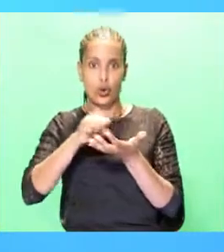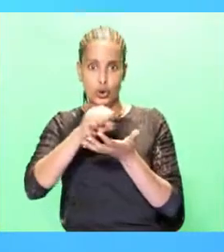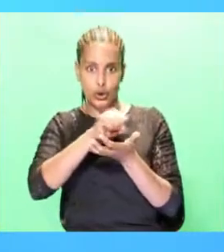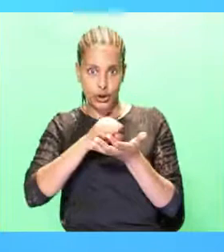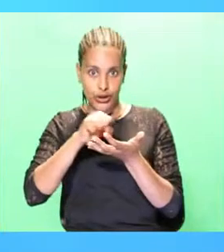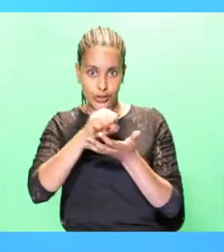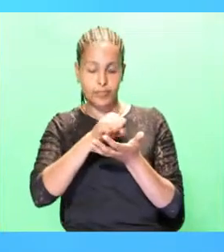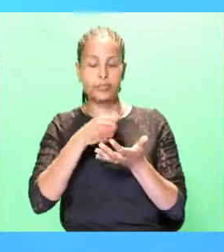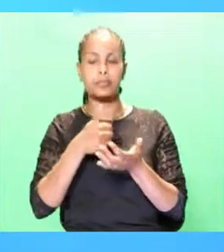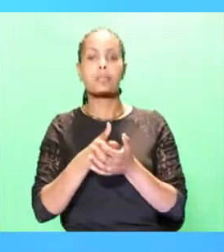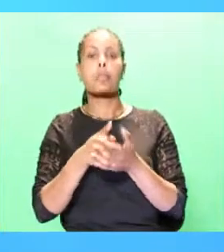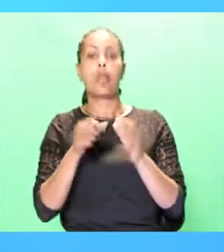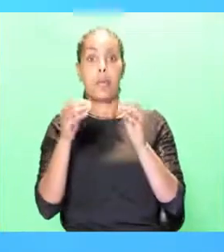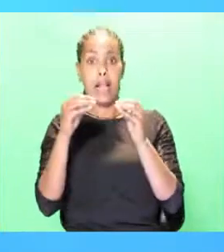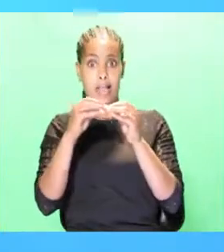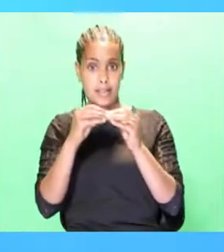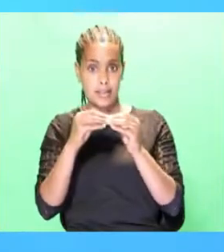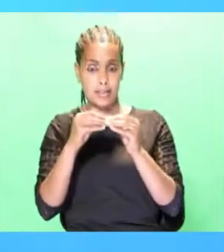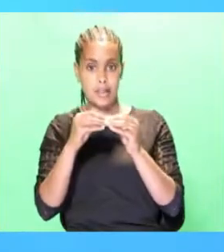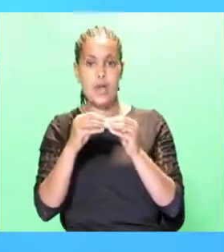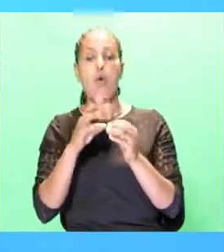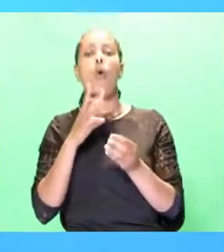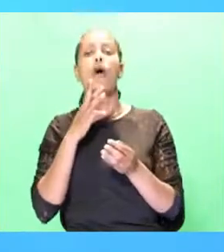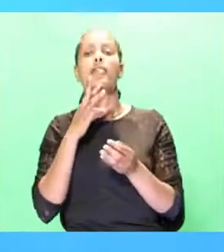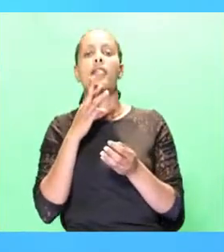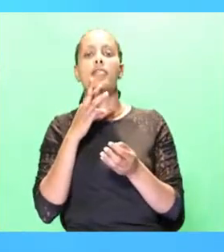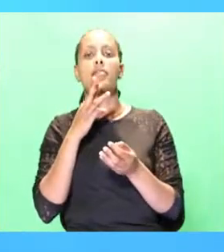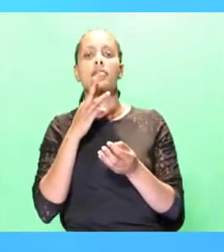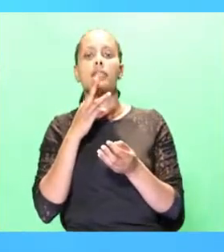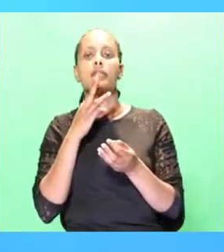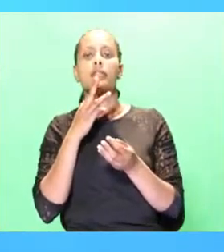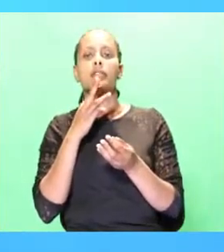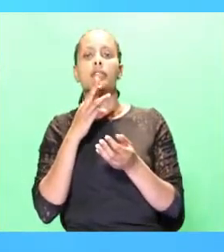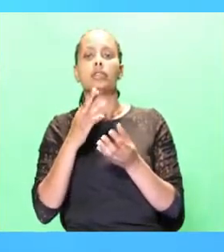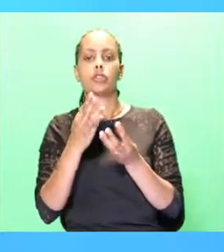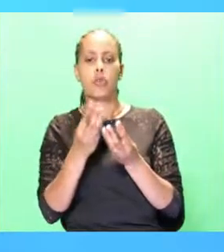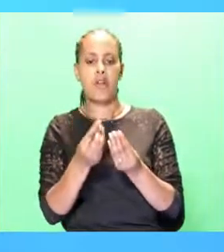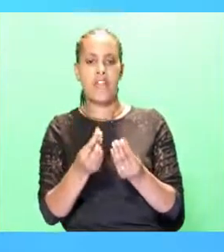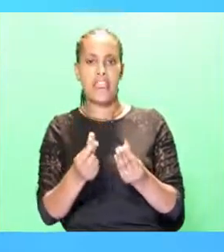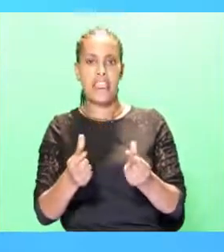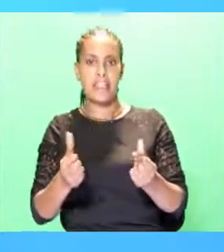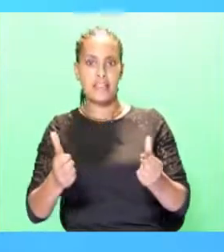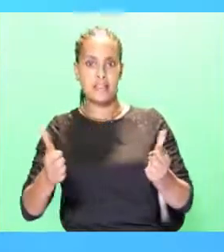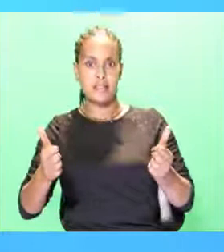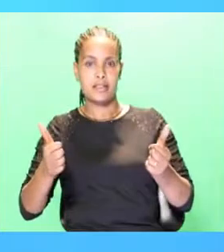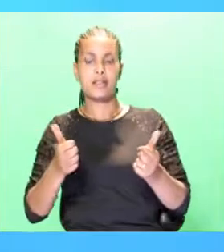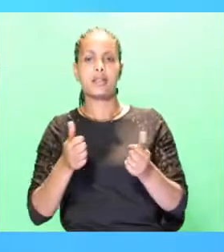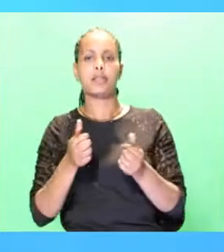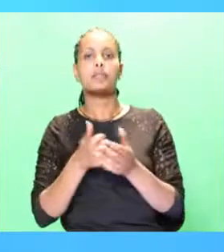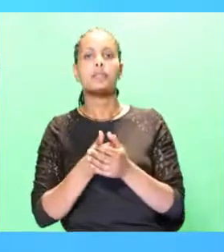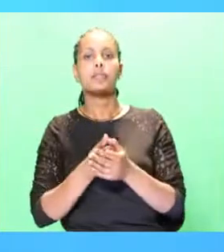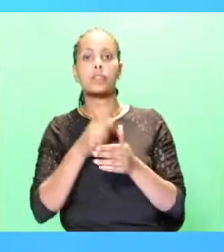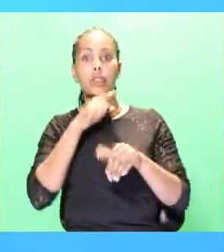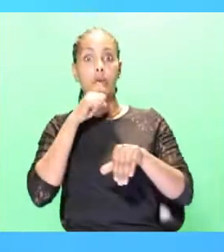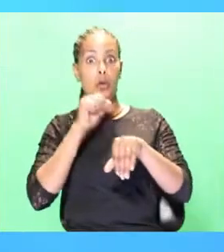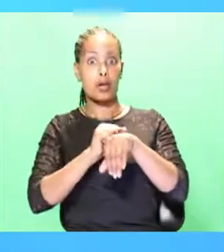Solute plus water, solvent. Solid plus water.